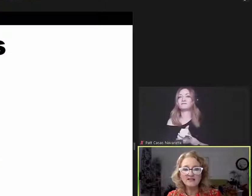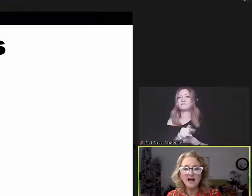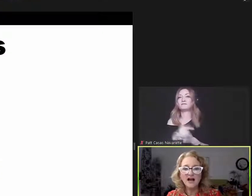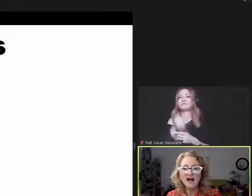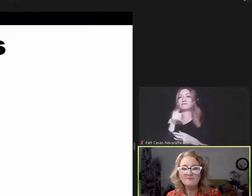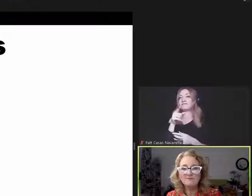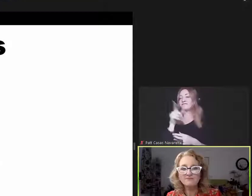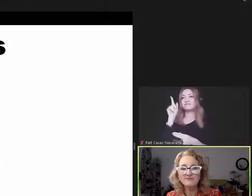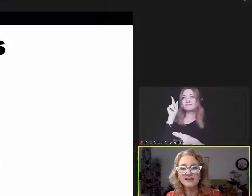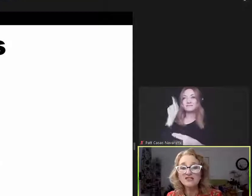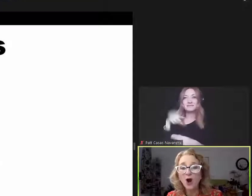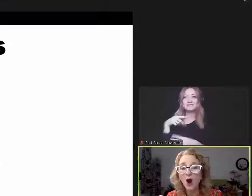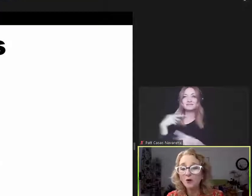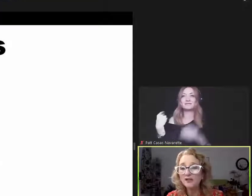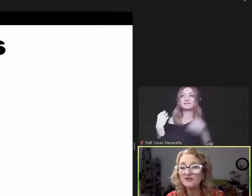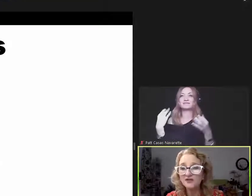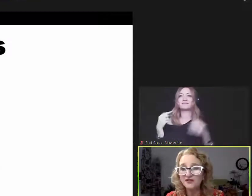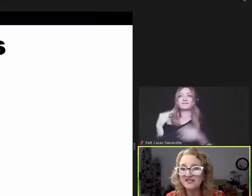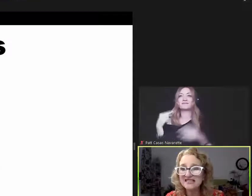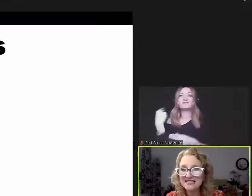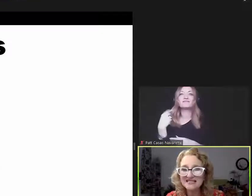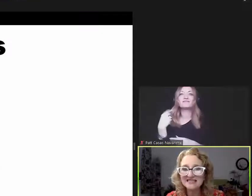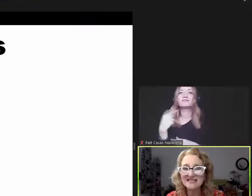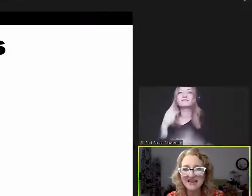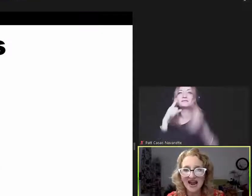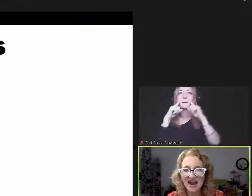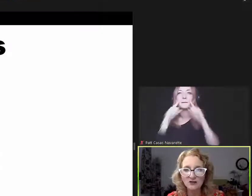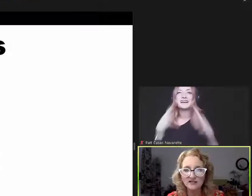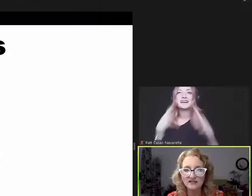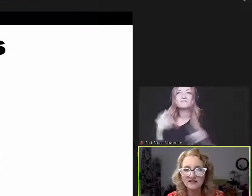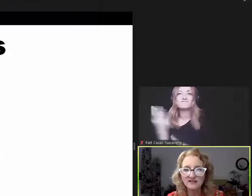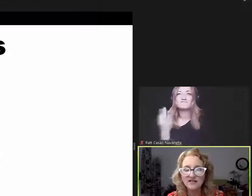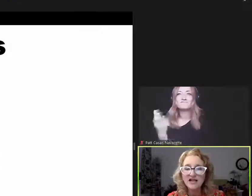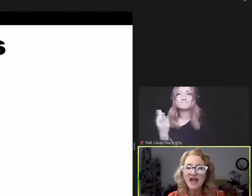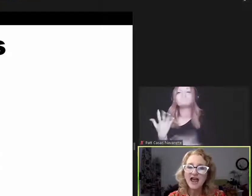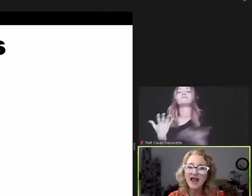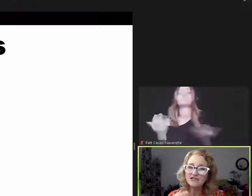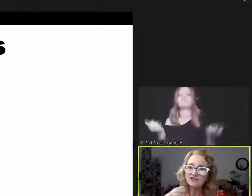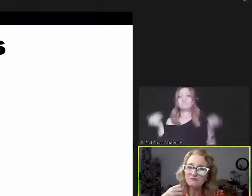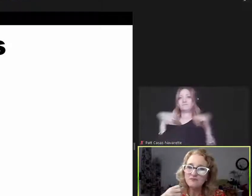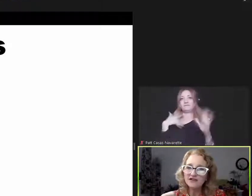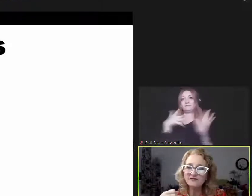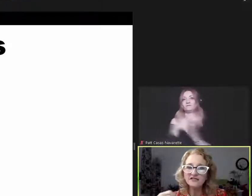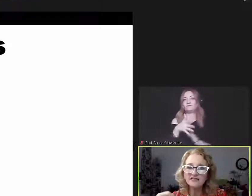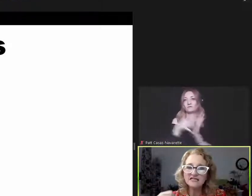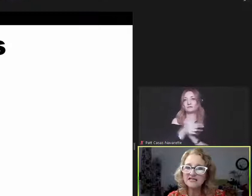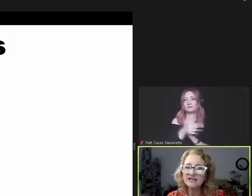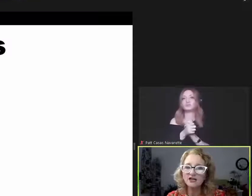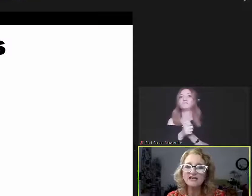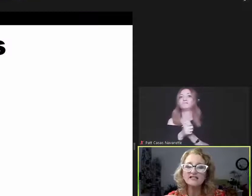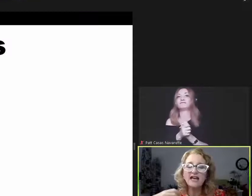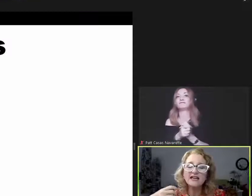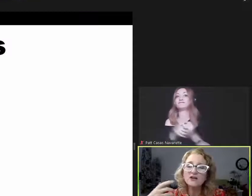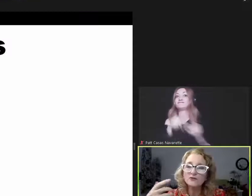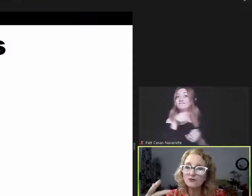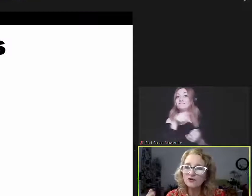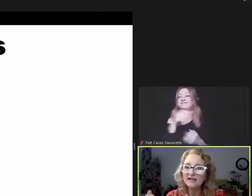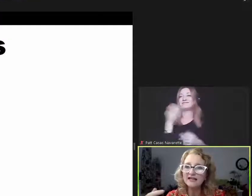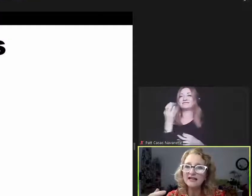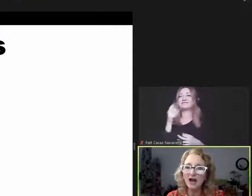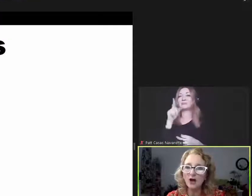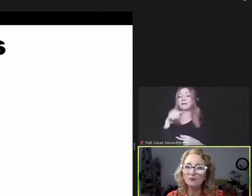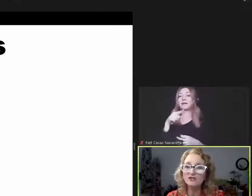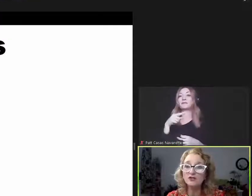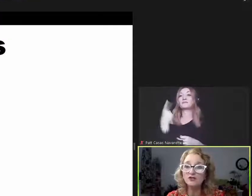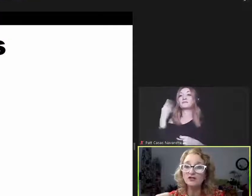Greens is only 15 calories. And the benefits here is that it